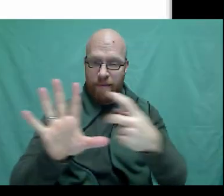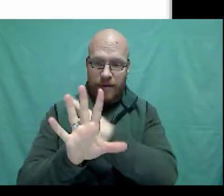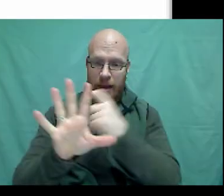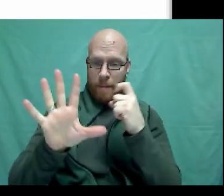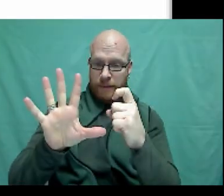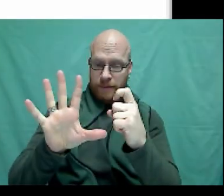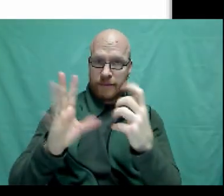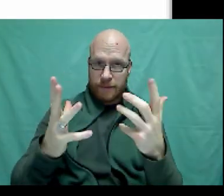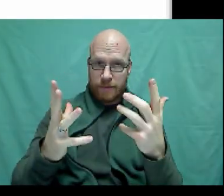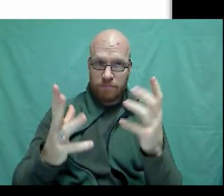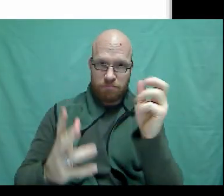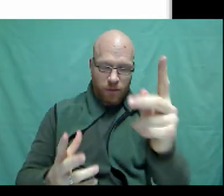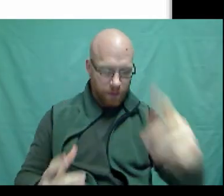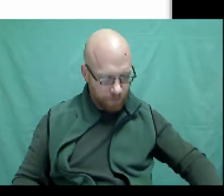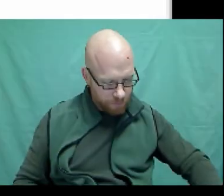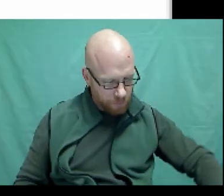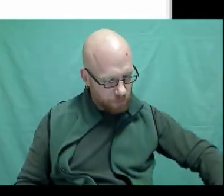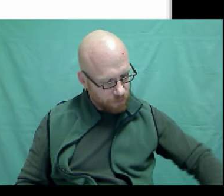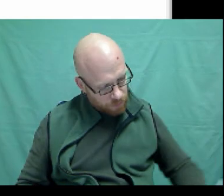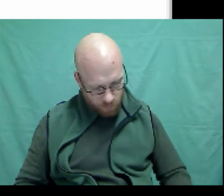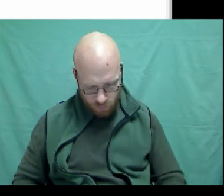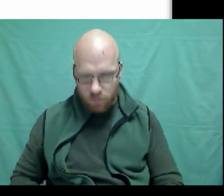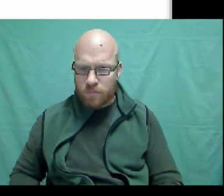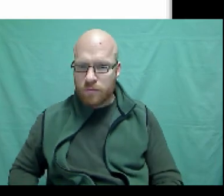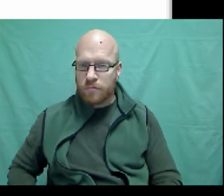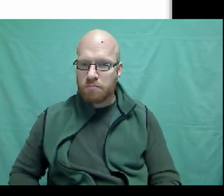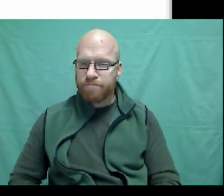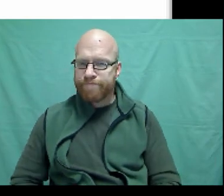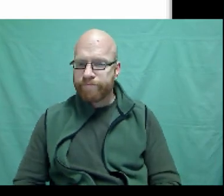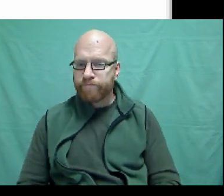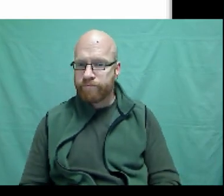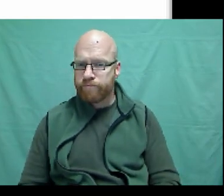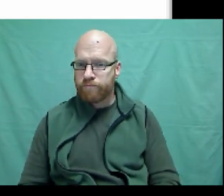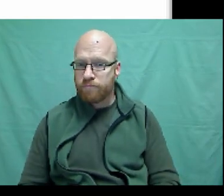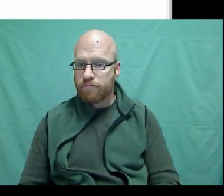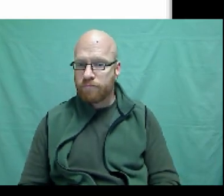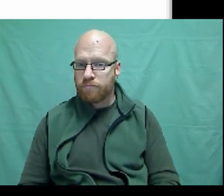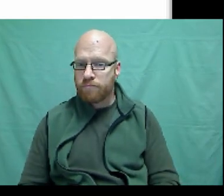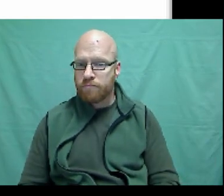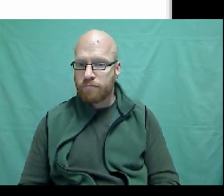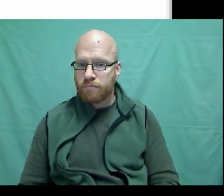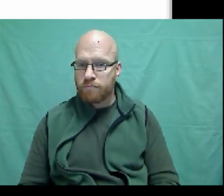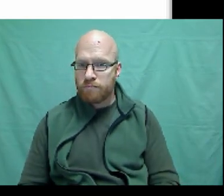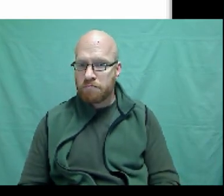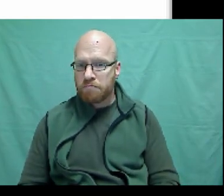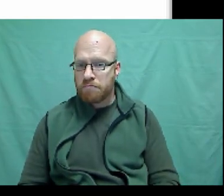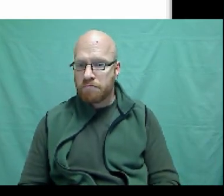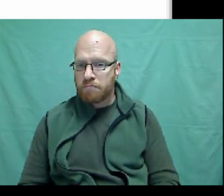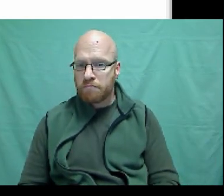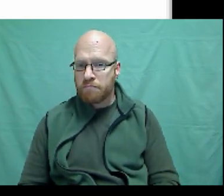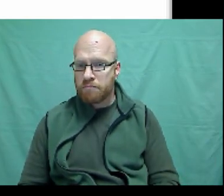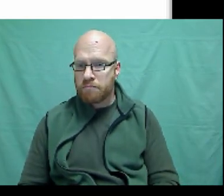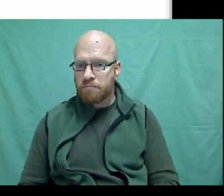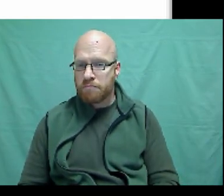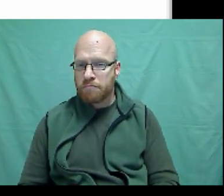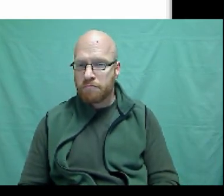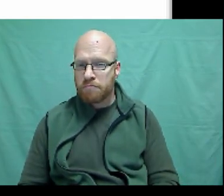5 as well, because we have 5 times x, so the opposite is divide of multiplication.